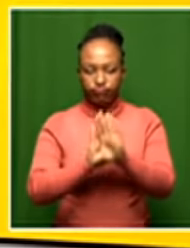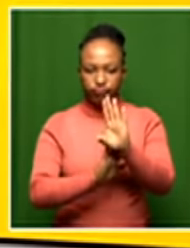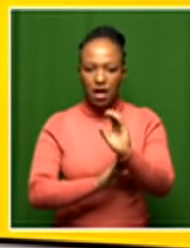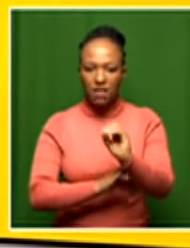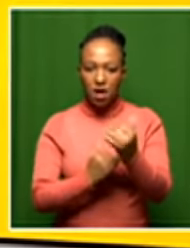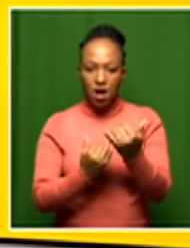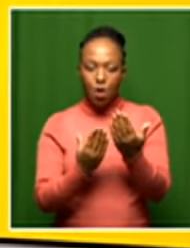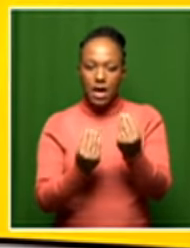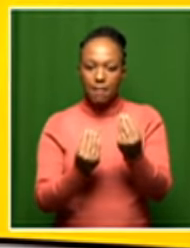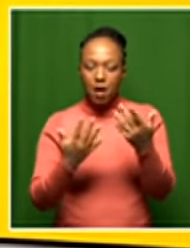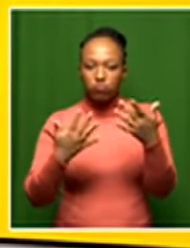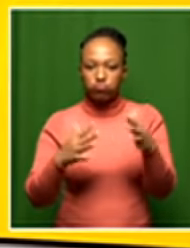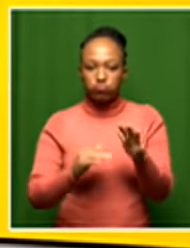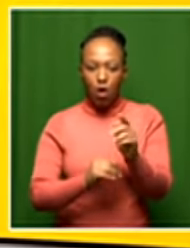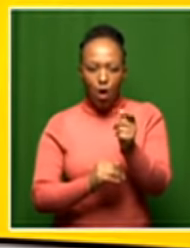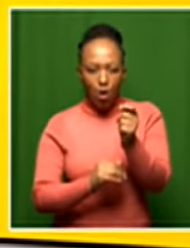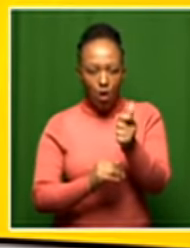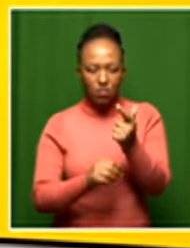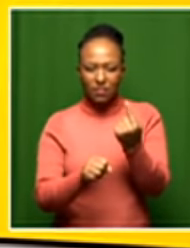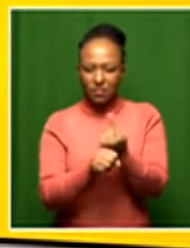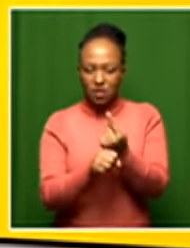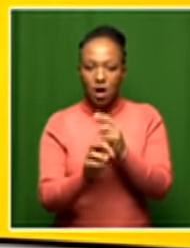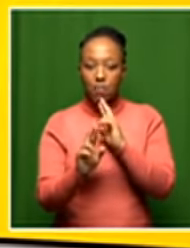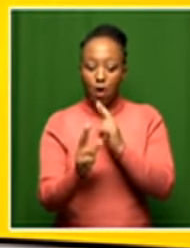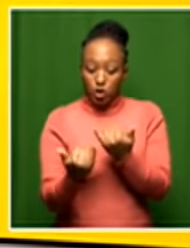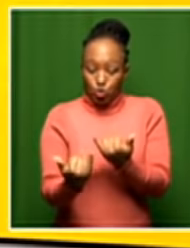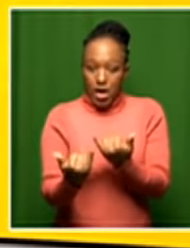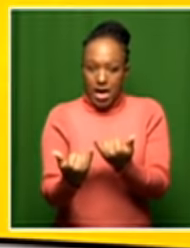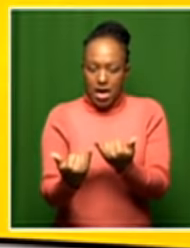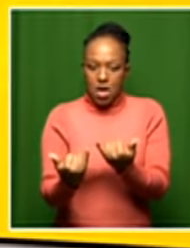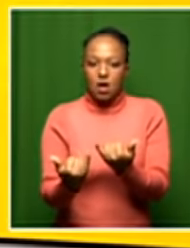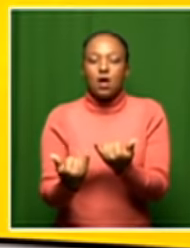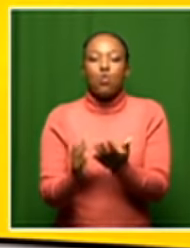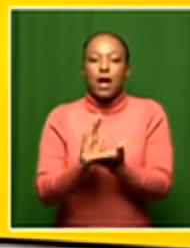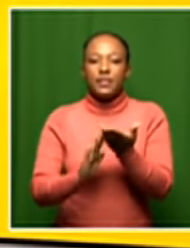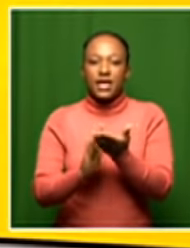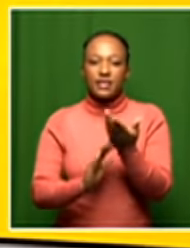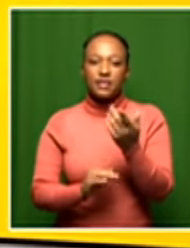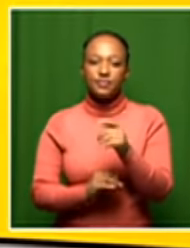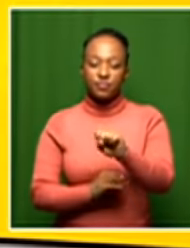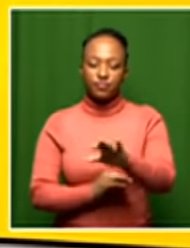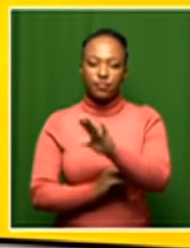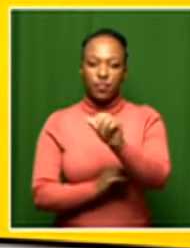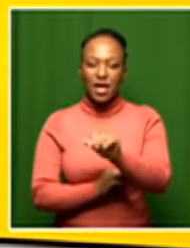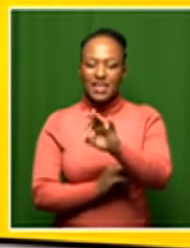And the latest numbers have, in fact, just been reported here this morning. Let's update you on them. South Africa